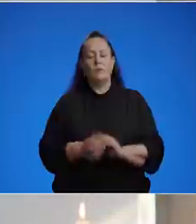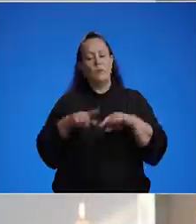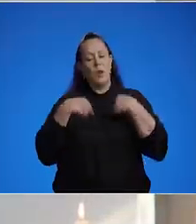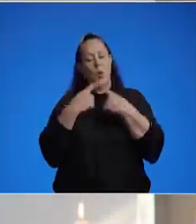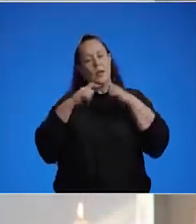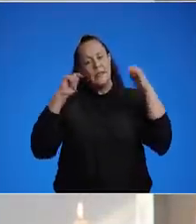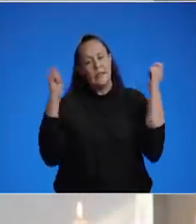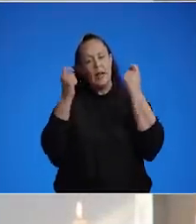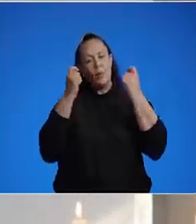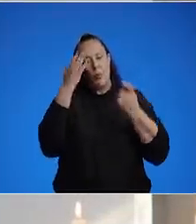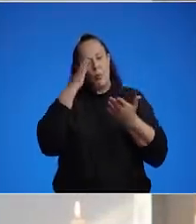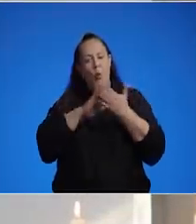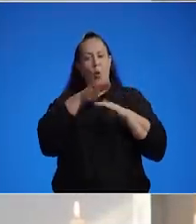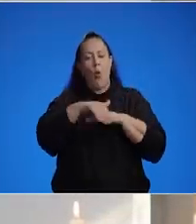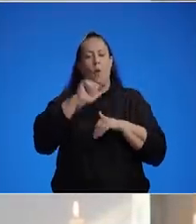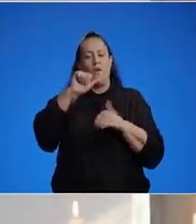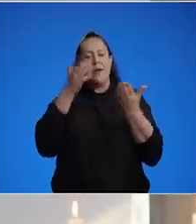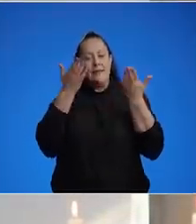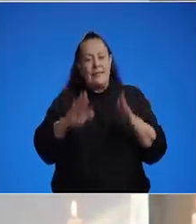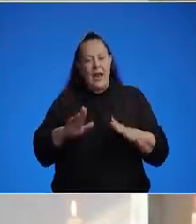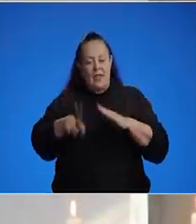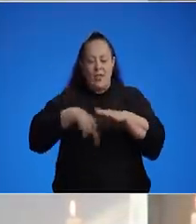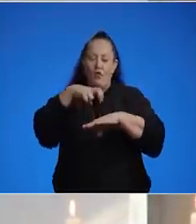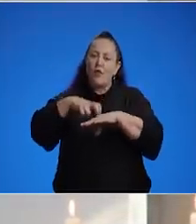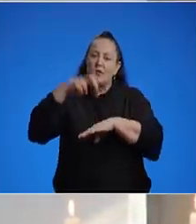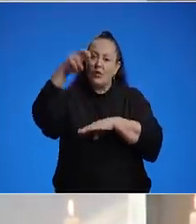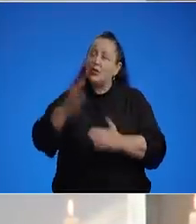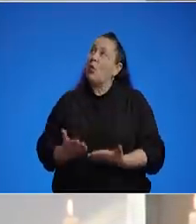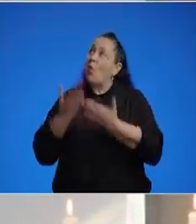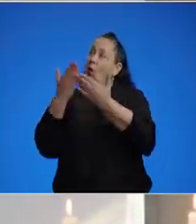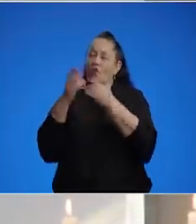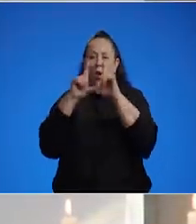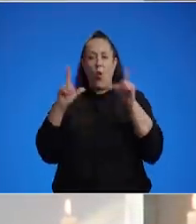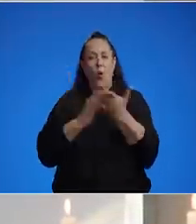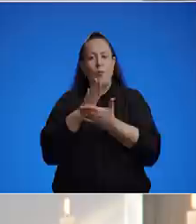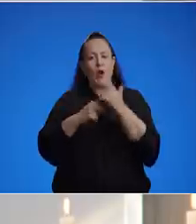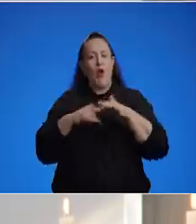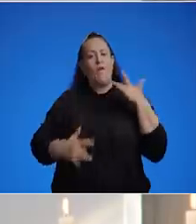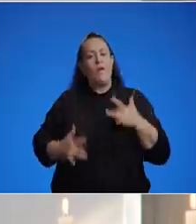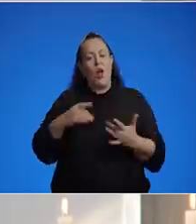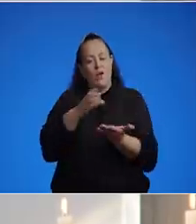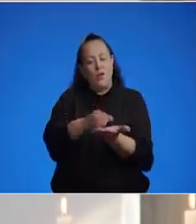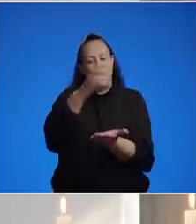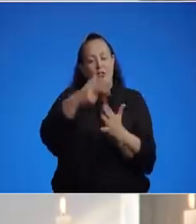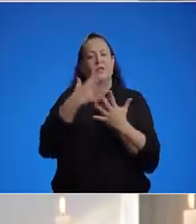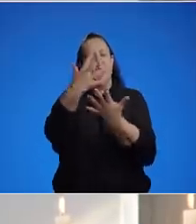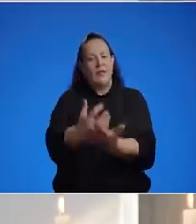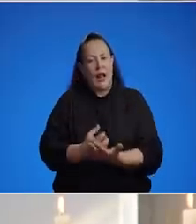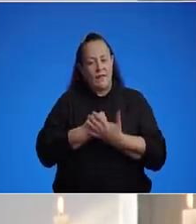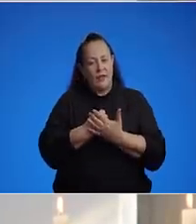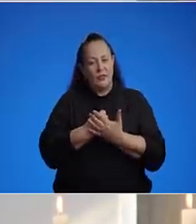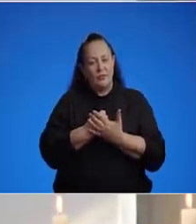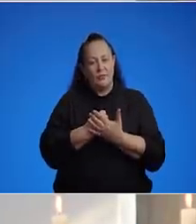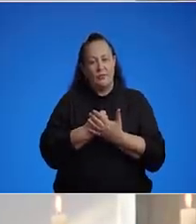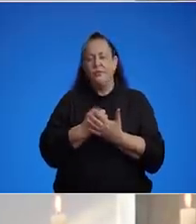Therefore, as we celebrate the memorial of his death and resurrection, We offer you, We Lord, The bread of life and the chalice of